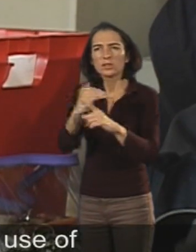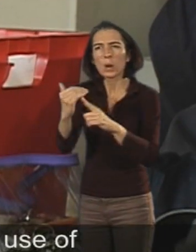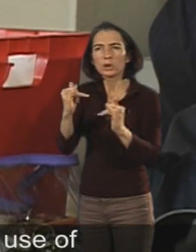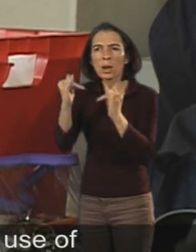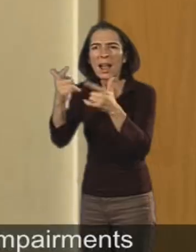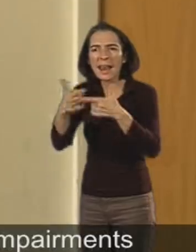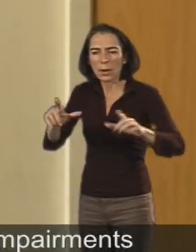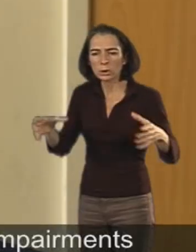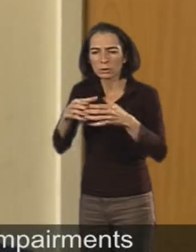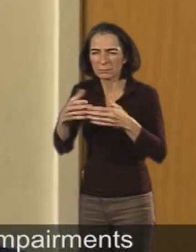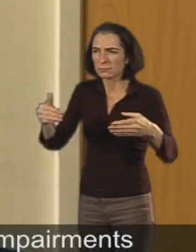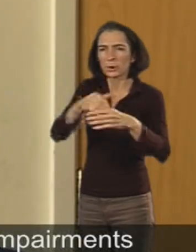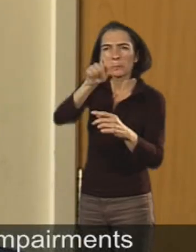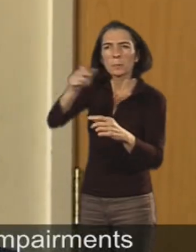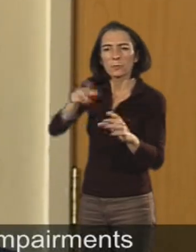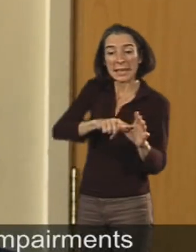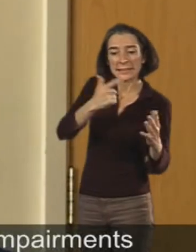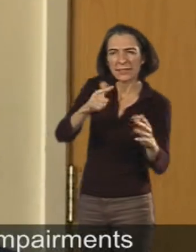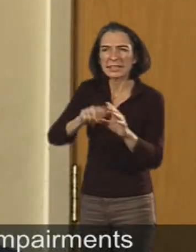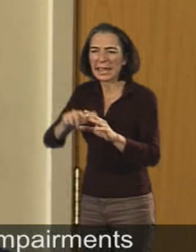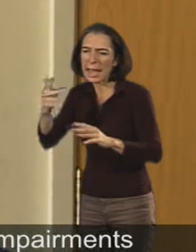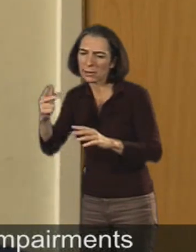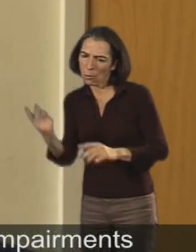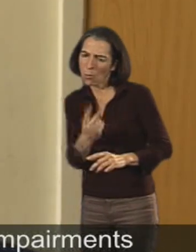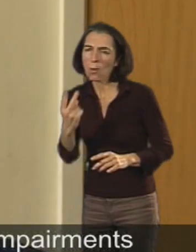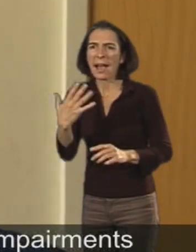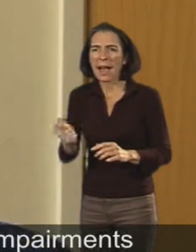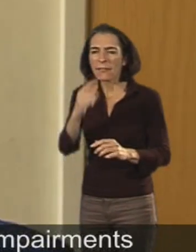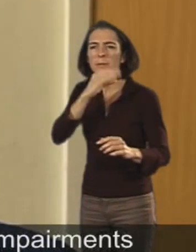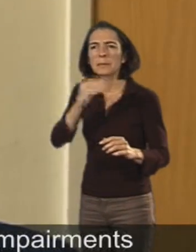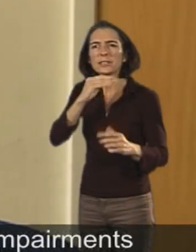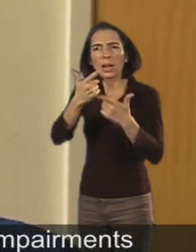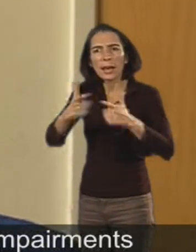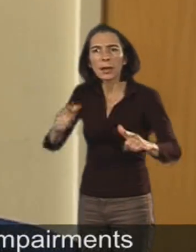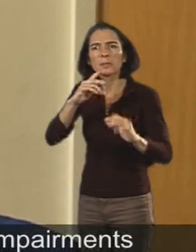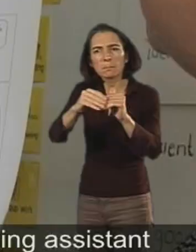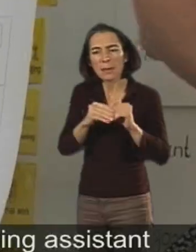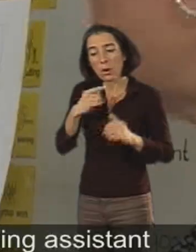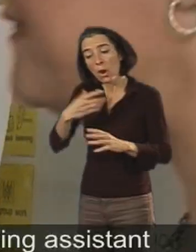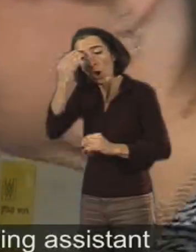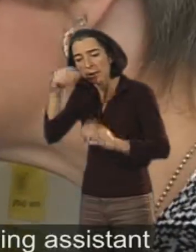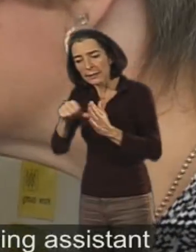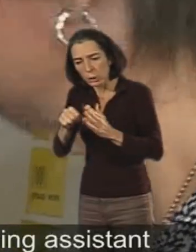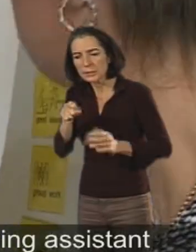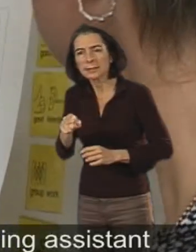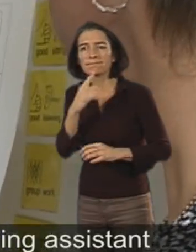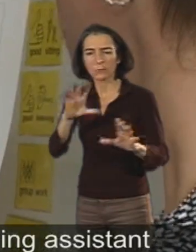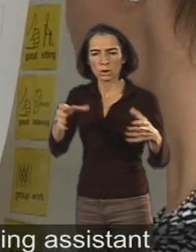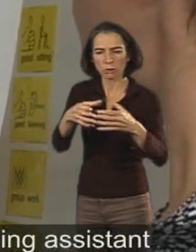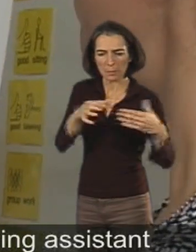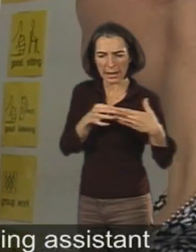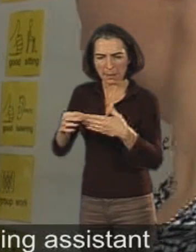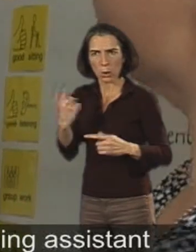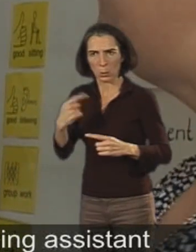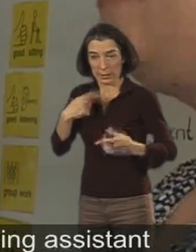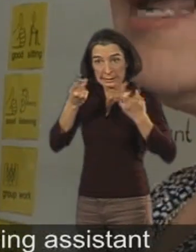from Year 7 and 8 with speech and language impairments and pupils with learning difficulties. The group is run by a senior teaching assistant who